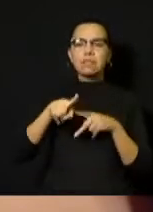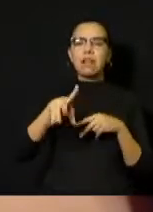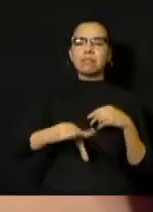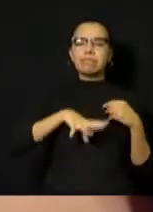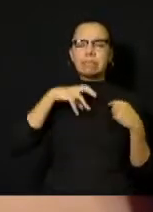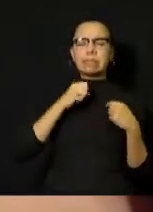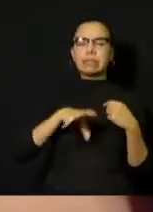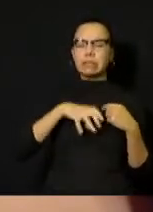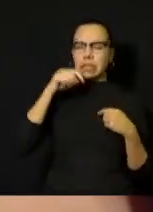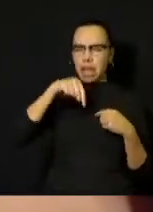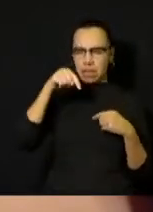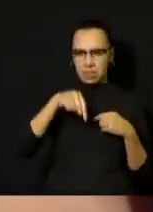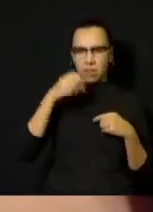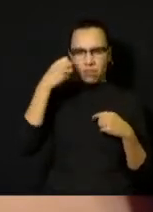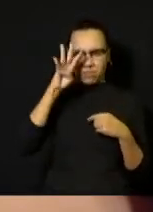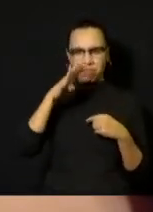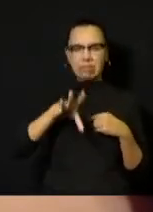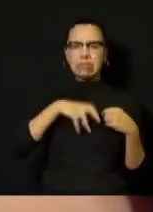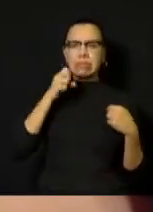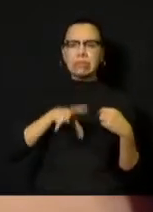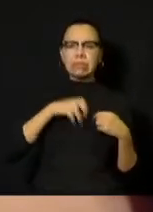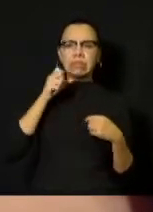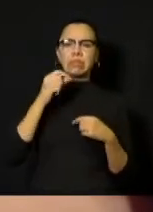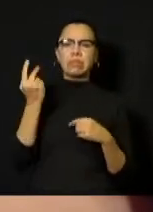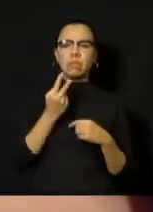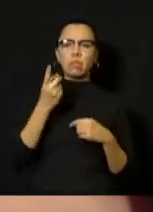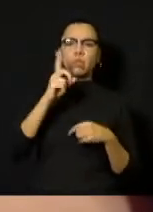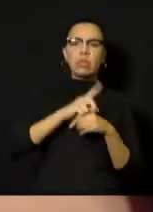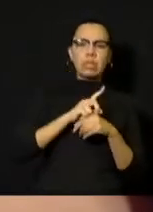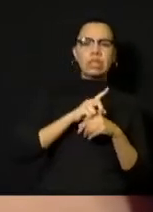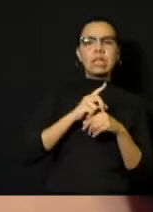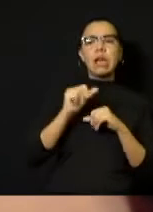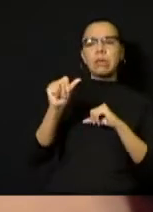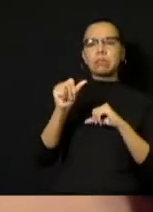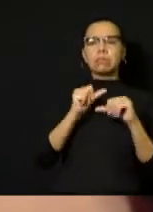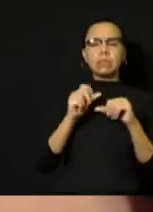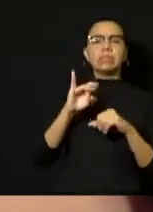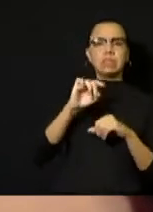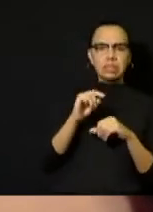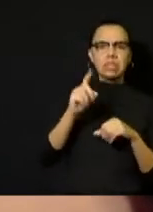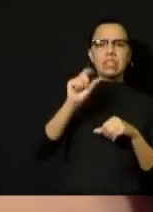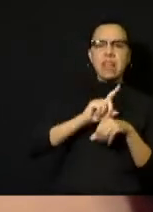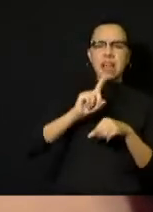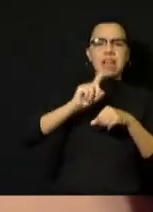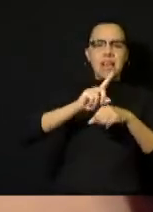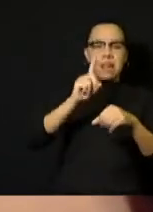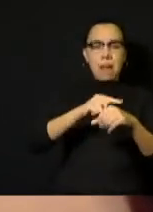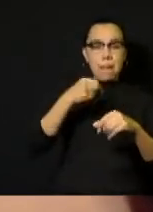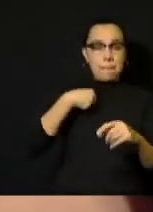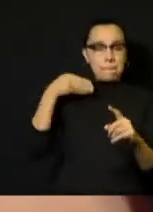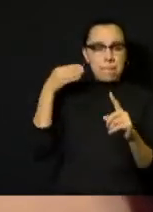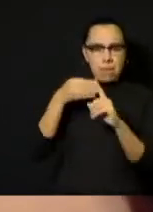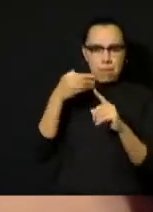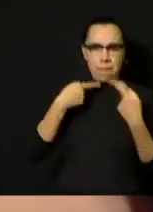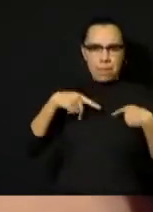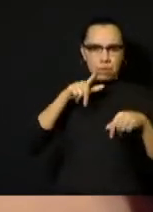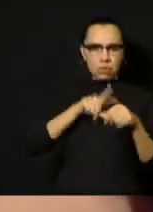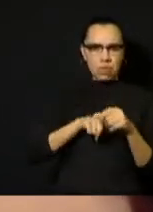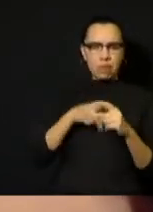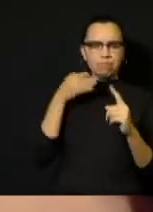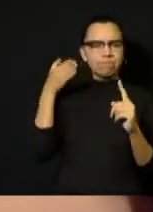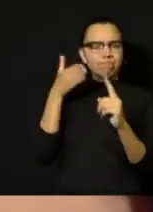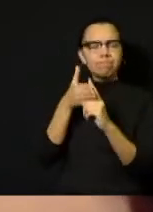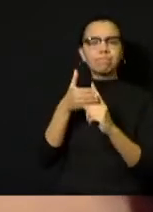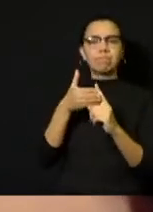to work very hard here, and we started to do it one day and the other too. And my personal